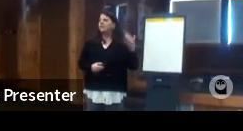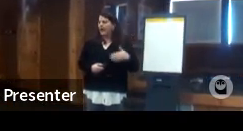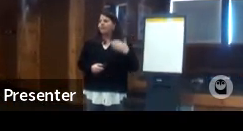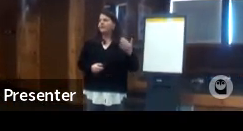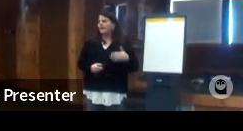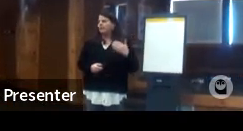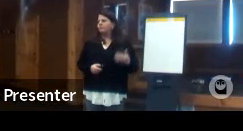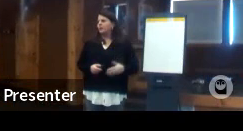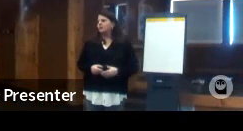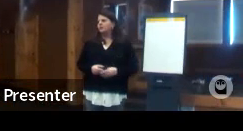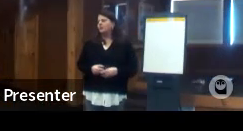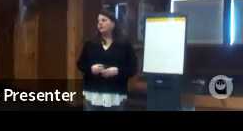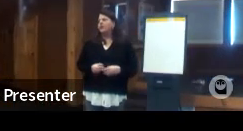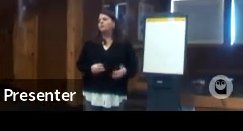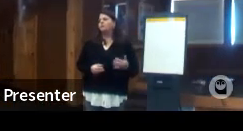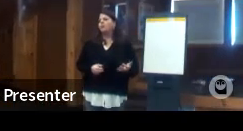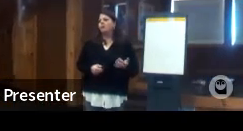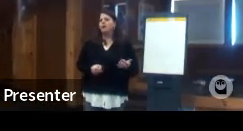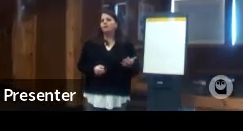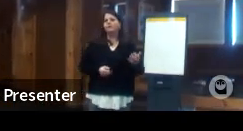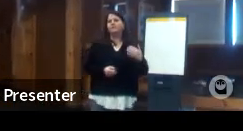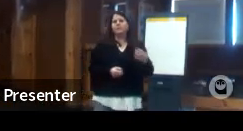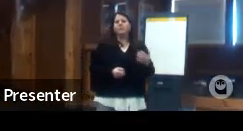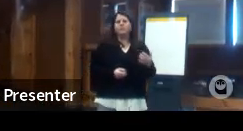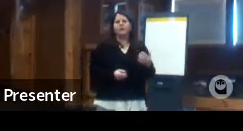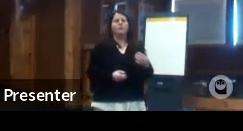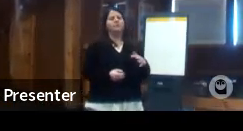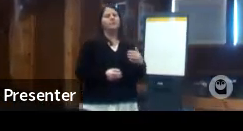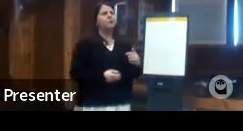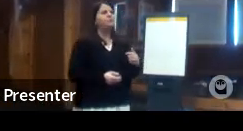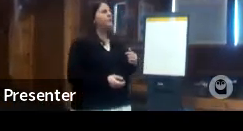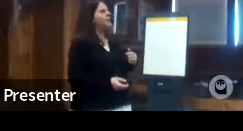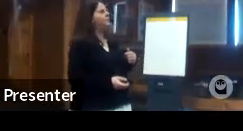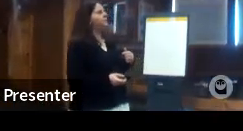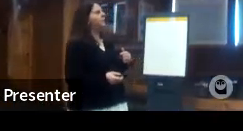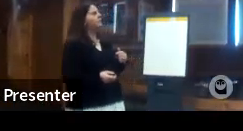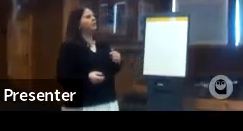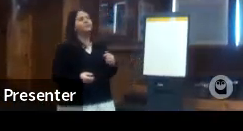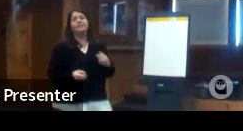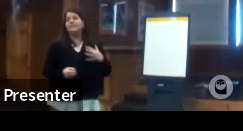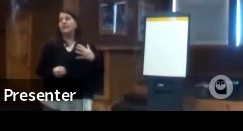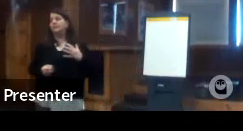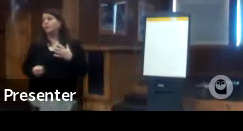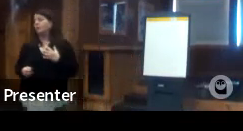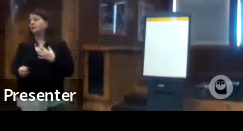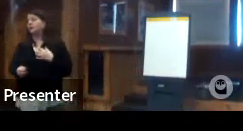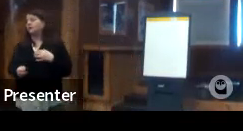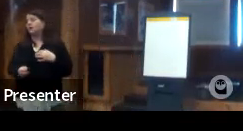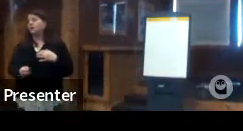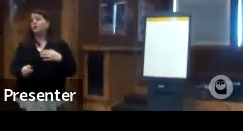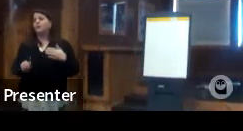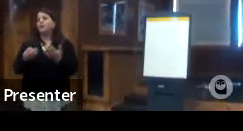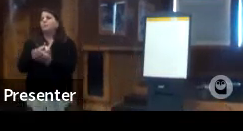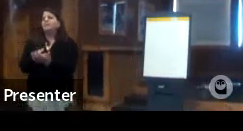you can have that information, and that will be part of your CV that we're going to talk about just briefly about doing curriculum vitaes, or what